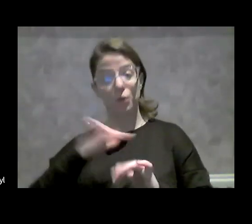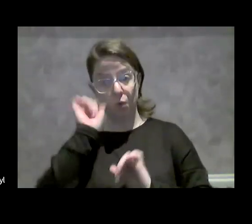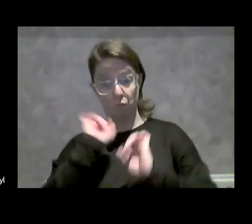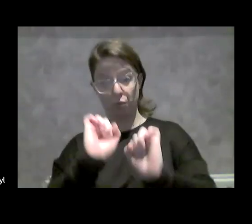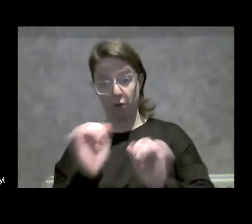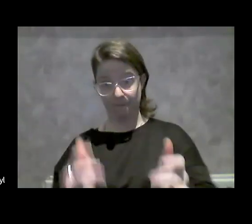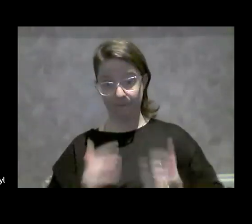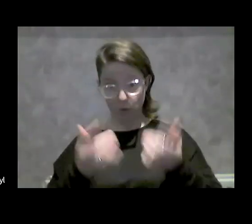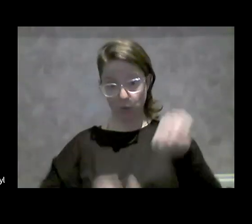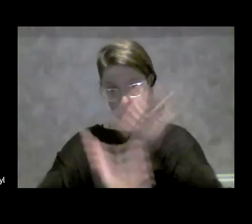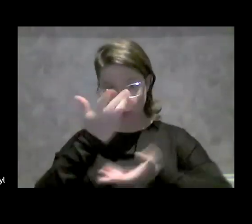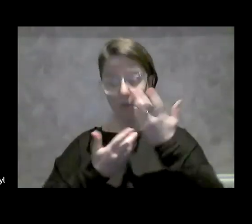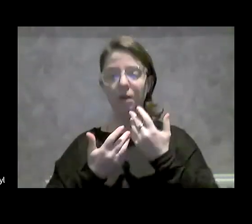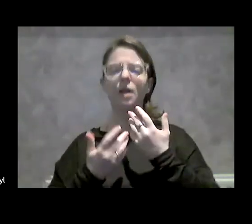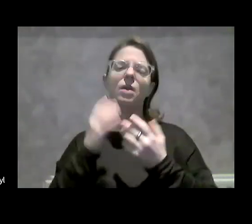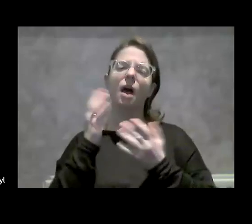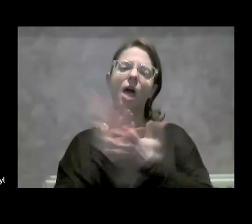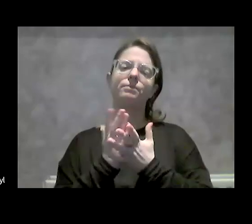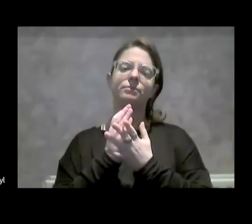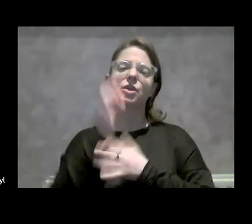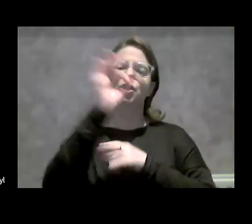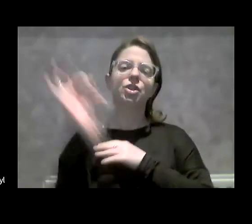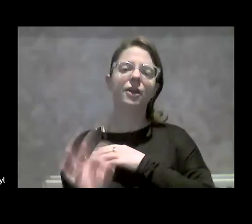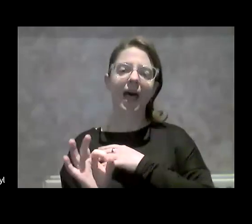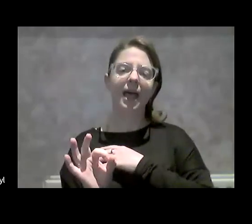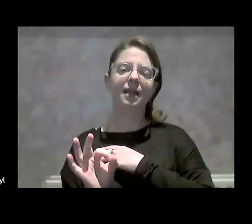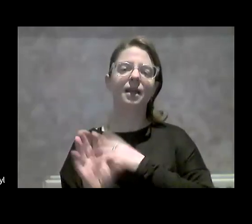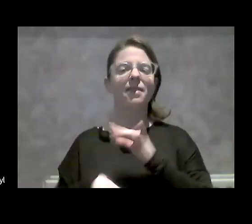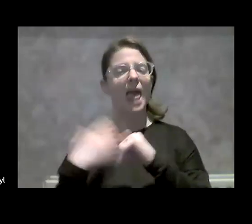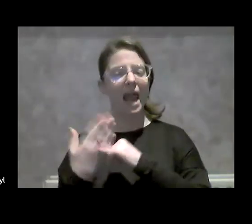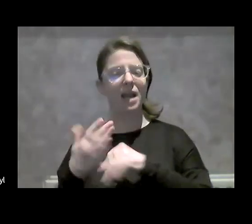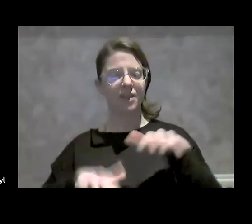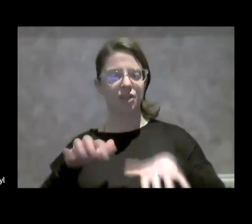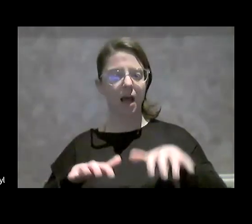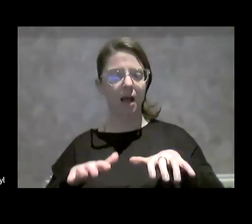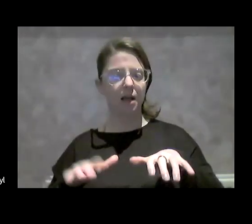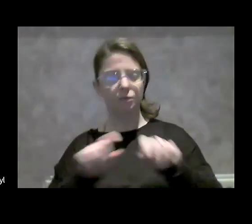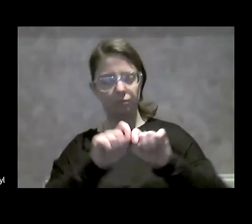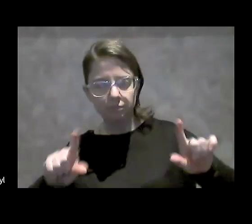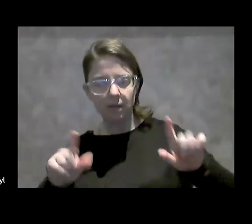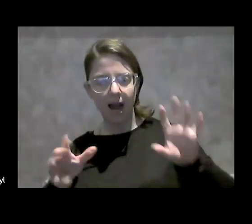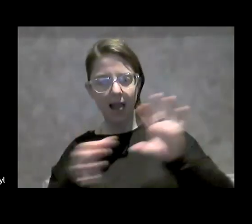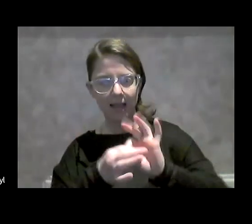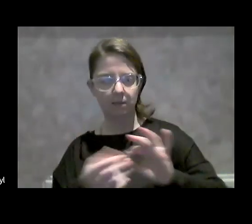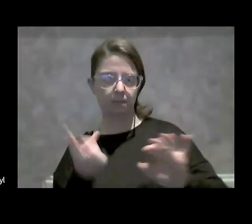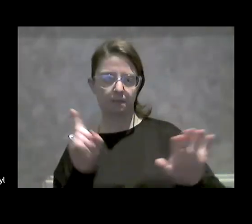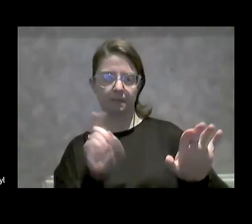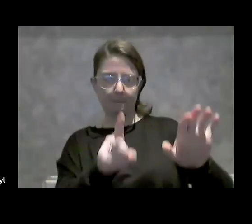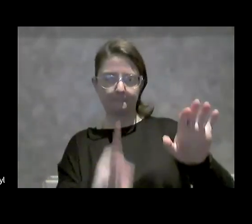So there is a survey that we'll share in the chat towards the end of the night, and we'd love it if you could take a couple of minutes to fill that out,